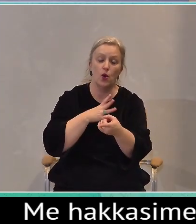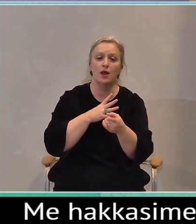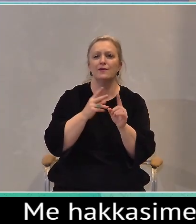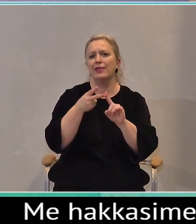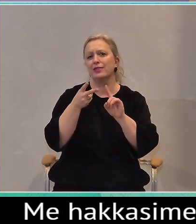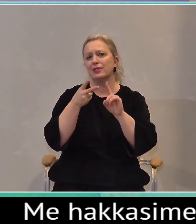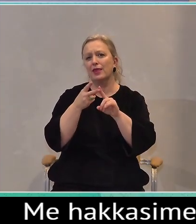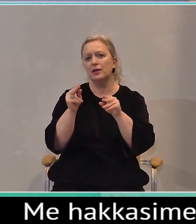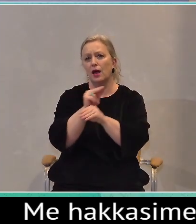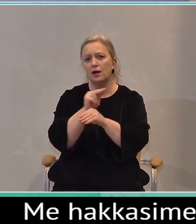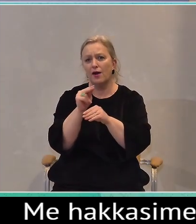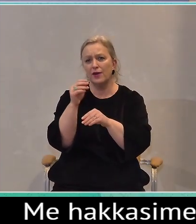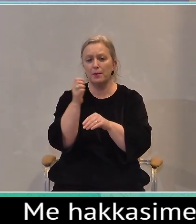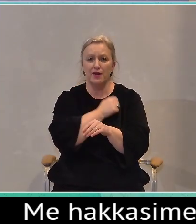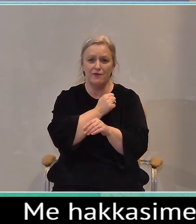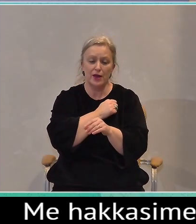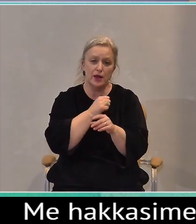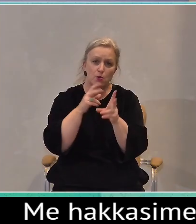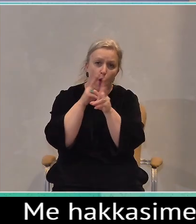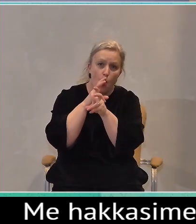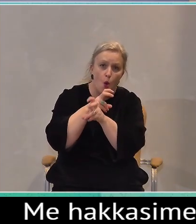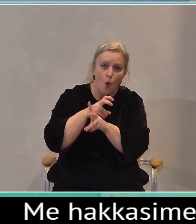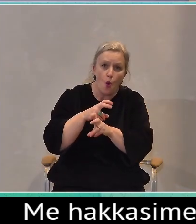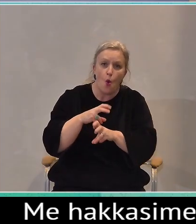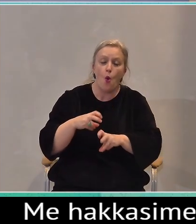shortage syndrome in underage patients.